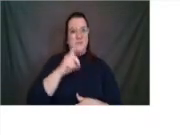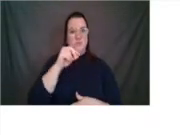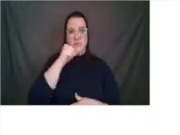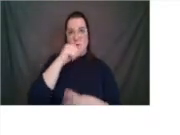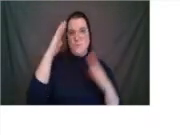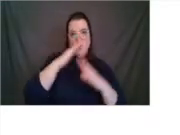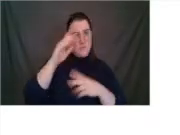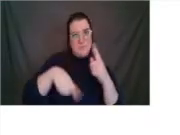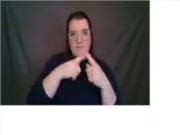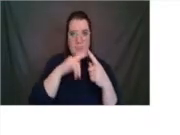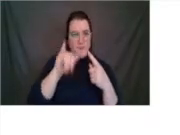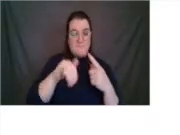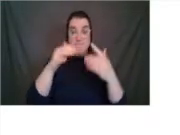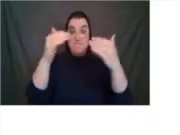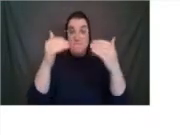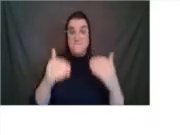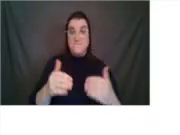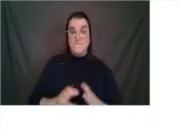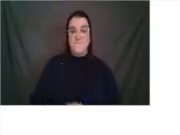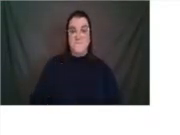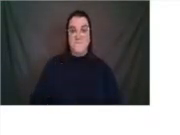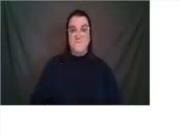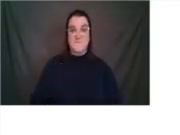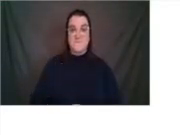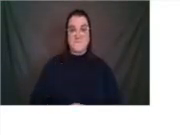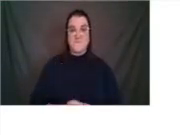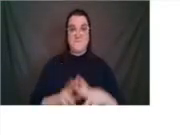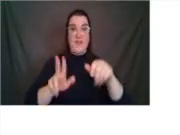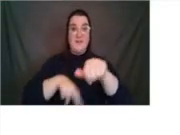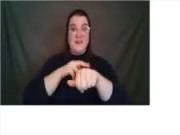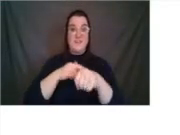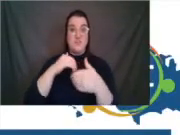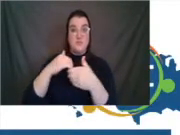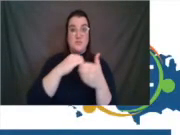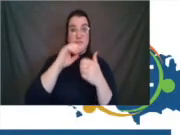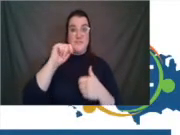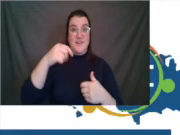kept confidential, so please do not worry about that. Next slide, please.